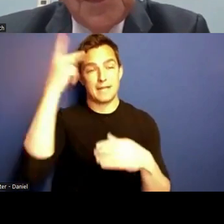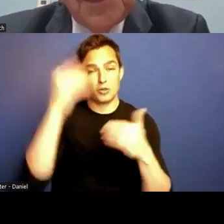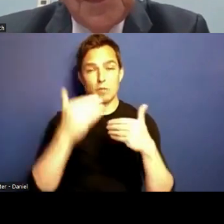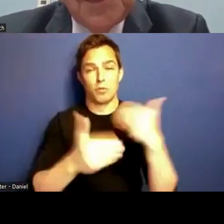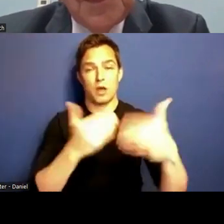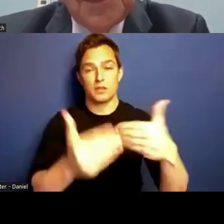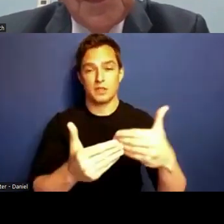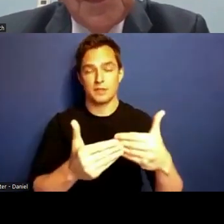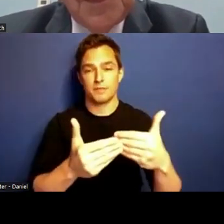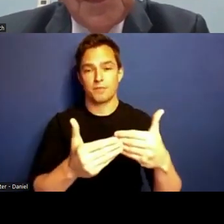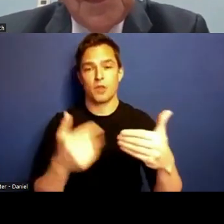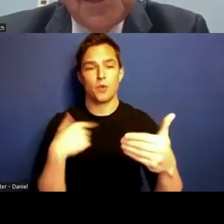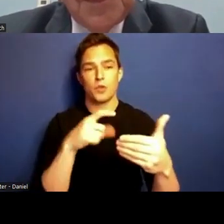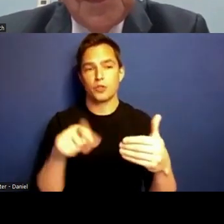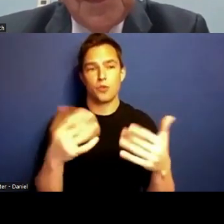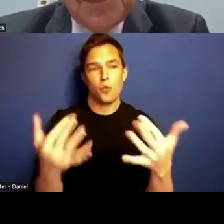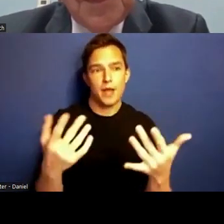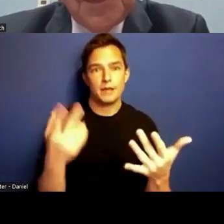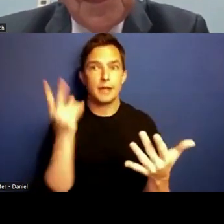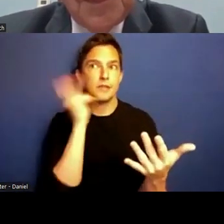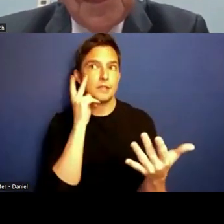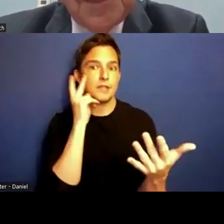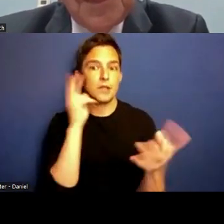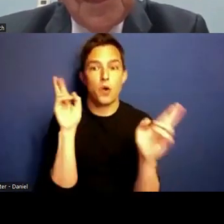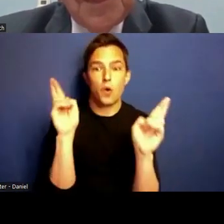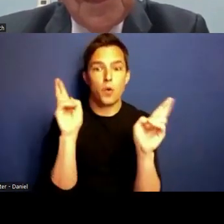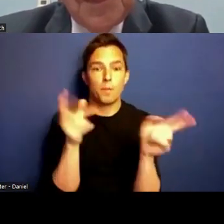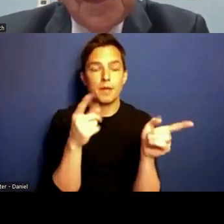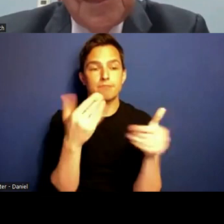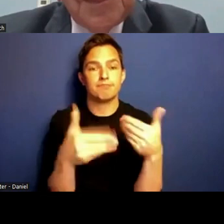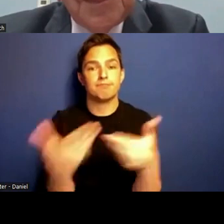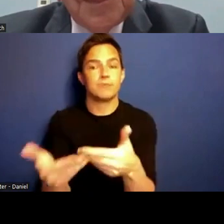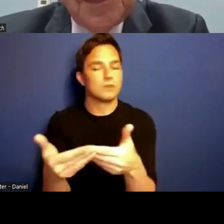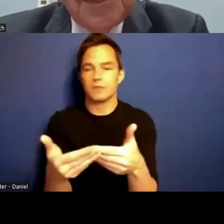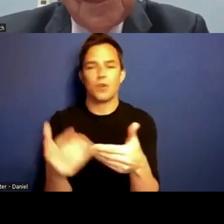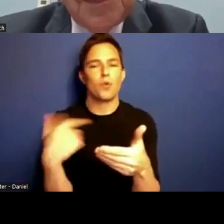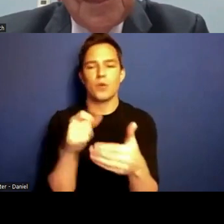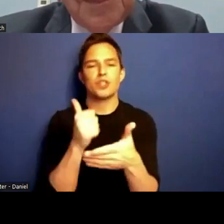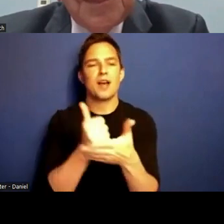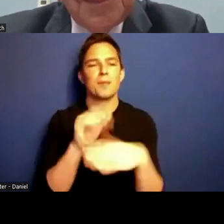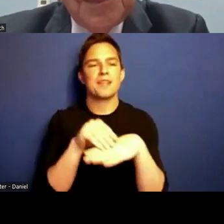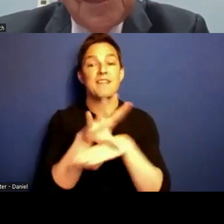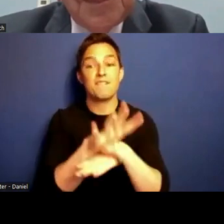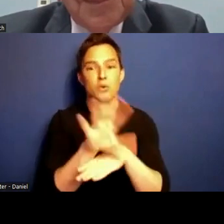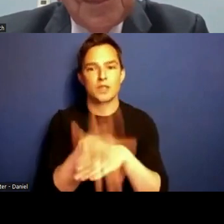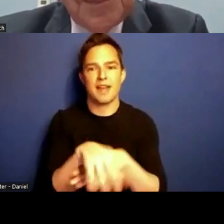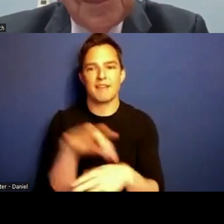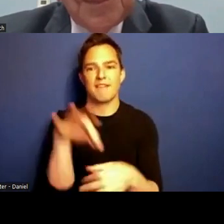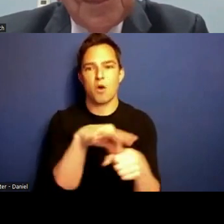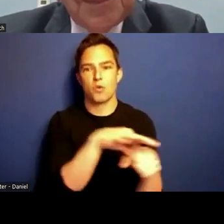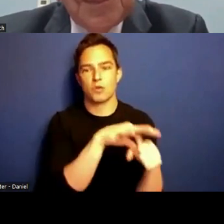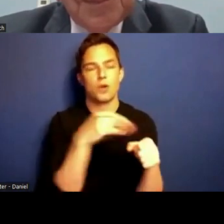just wait and watch how the vote comes out. We should help to influence the vote. We should be out there